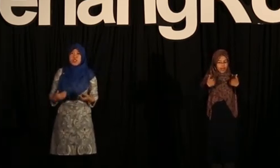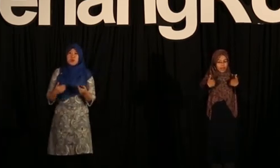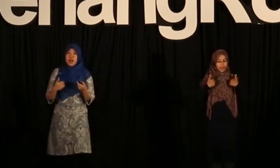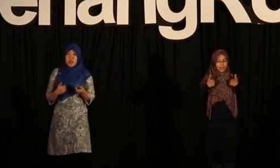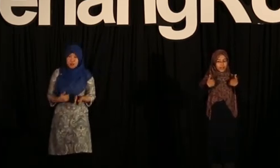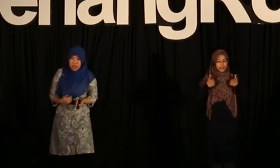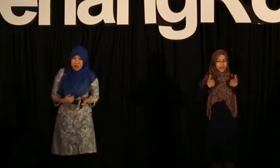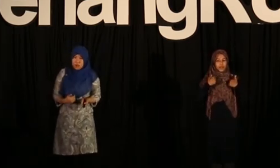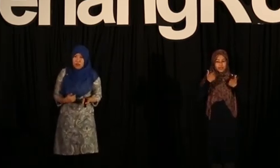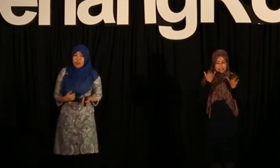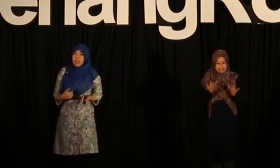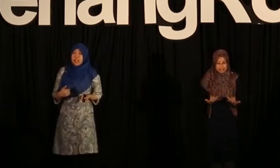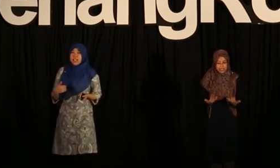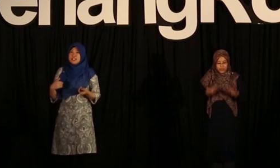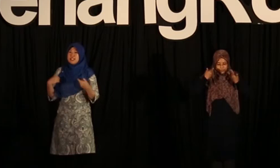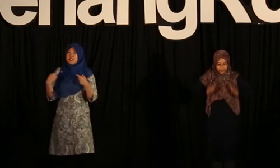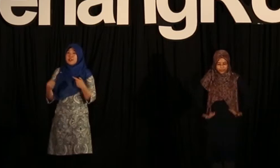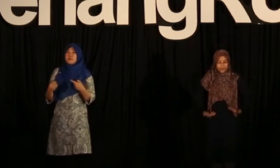me to be who I am right now.